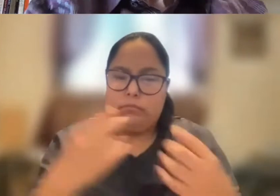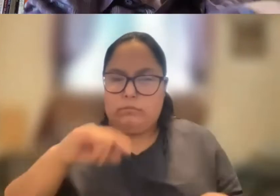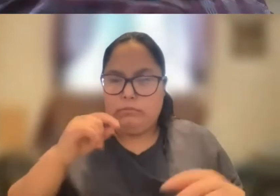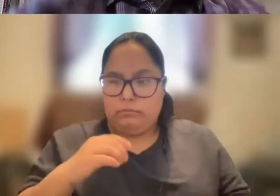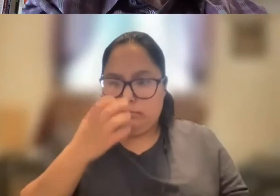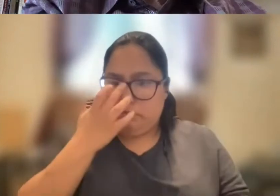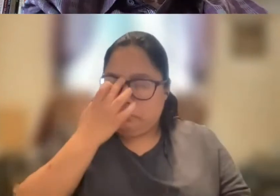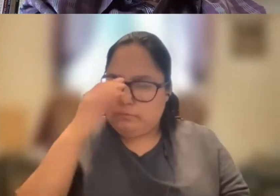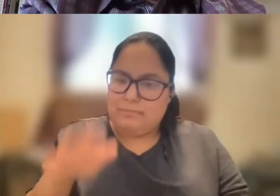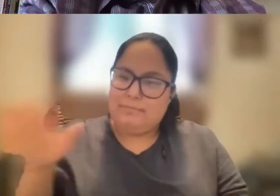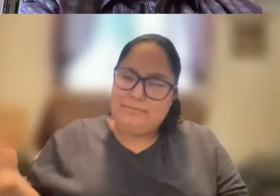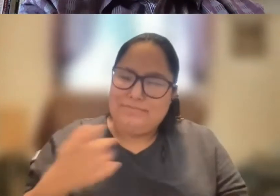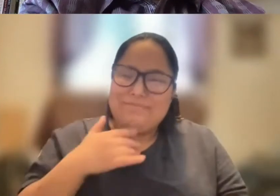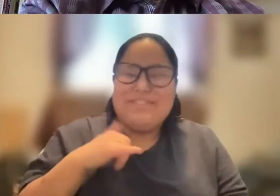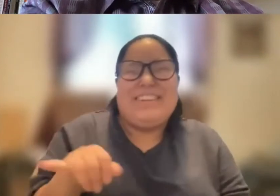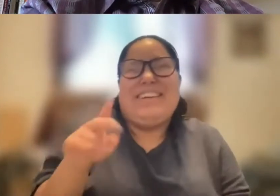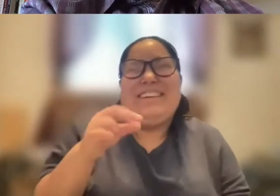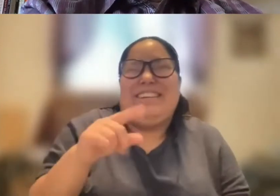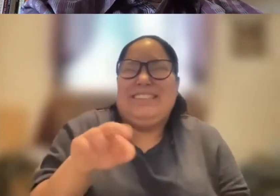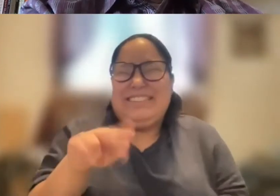Just remember, I'm a young queen.